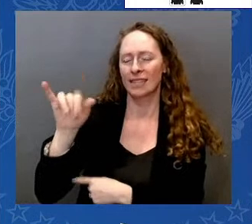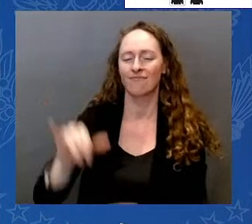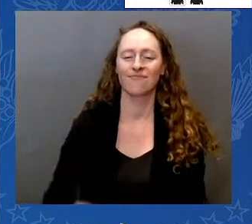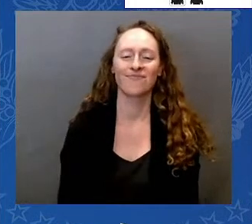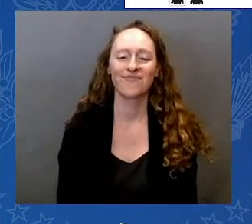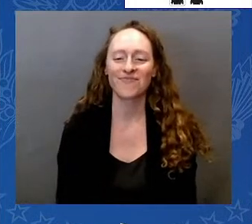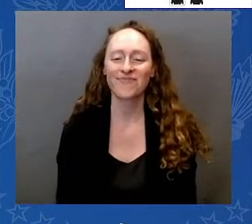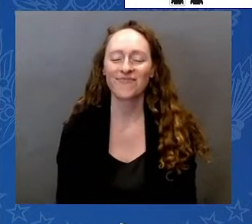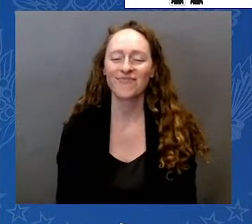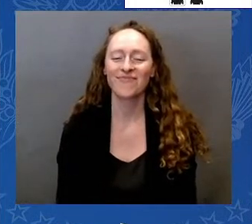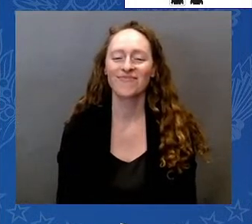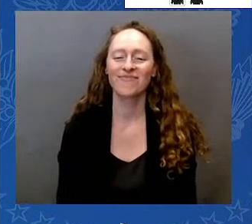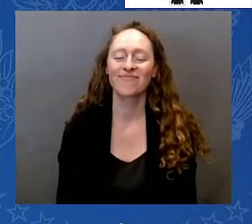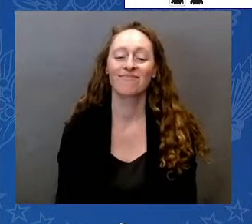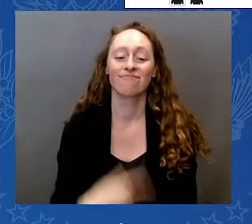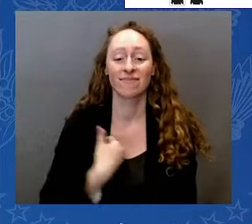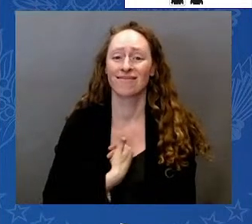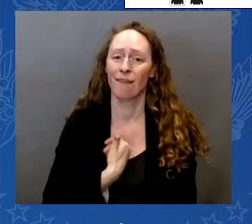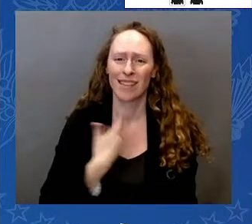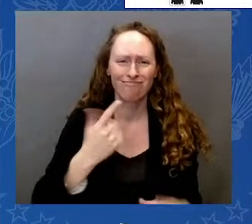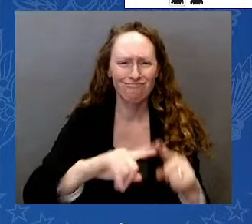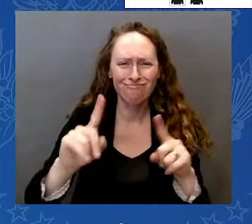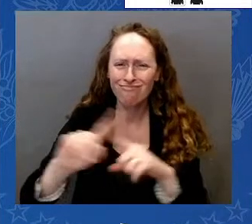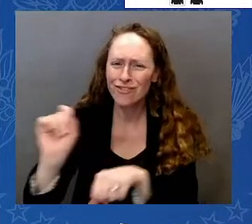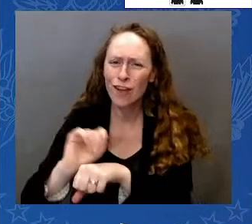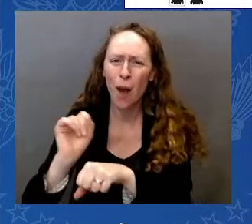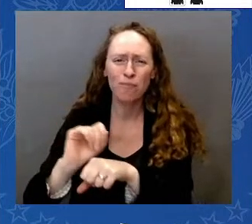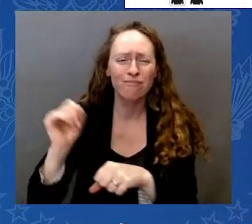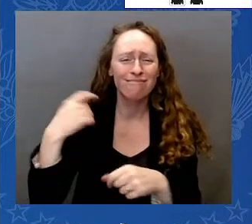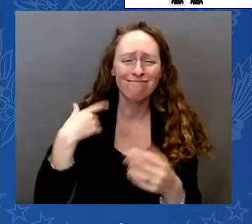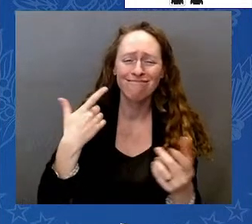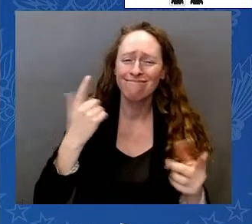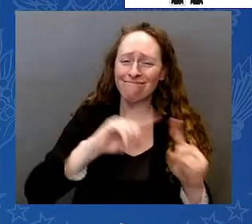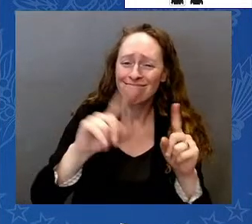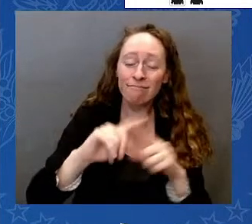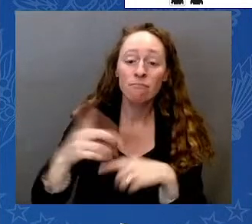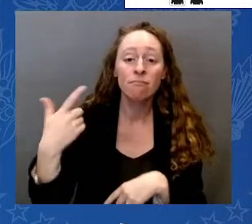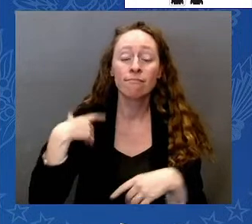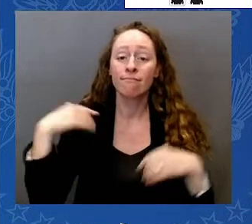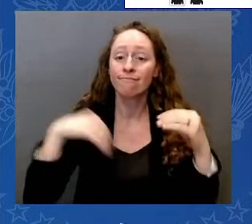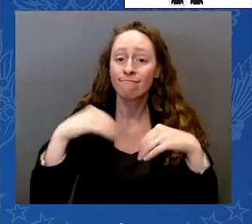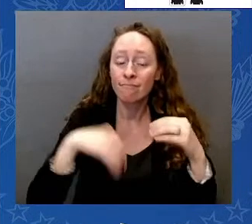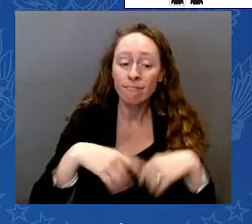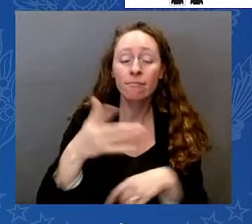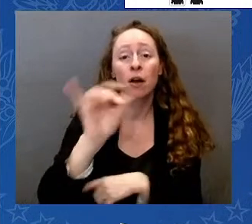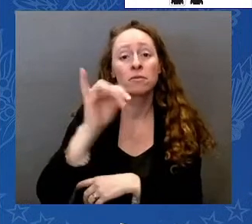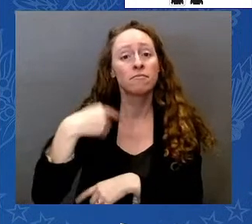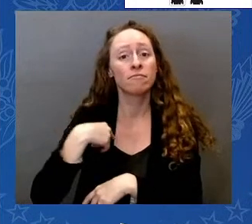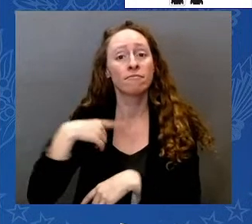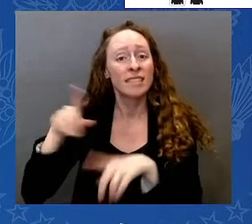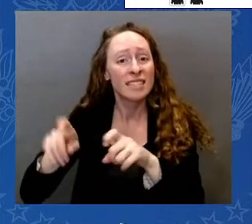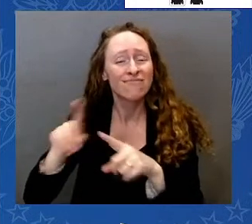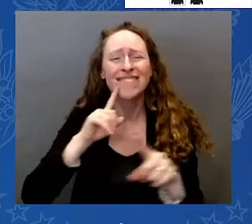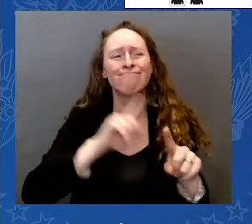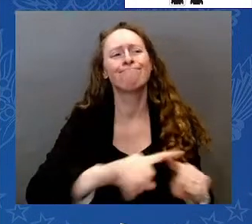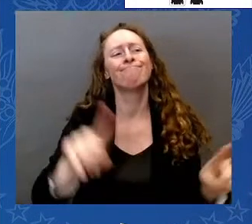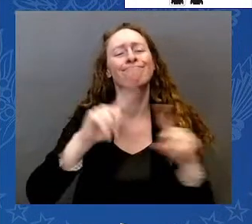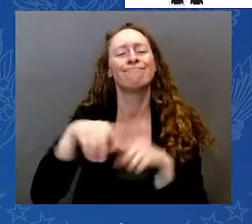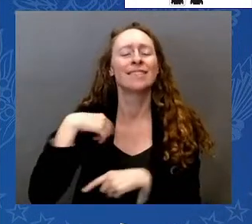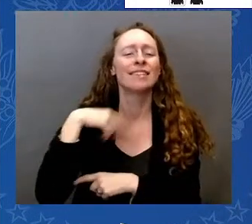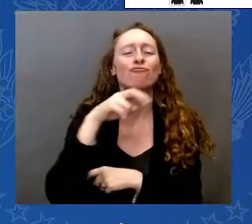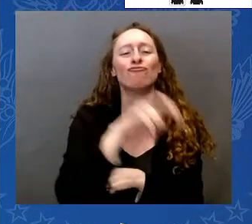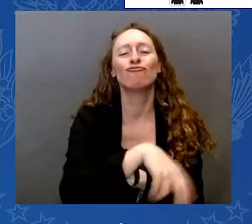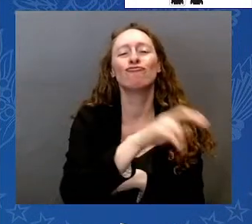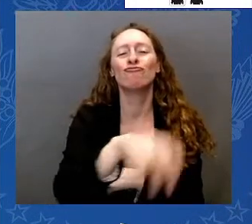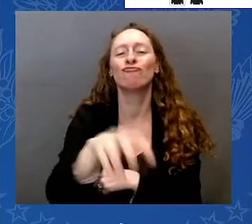assembly and engine test. I've been a Volvo Group employee for 24 years, and I'm proud to be